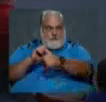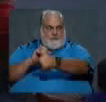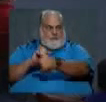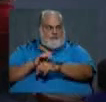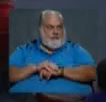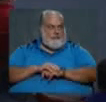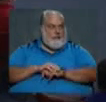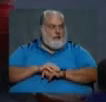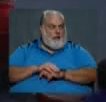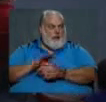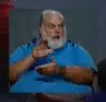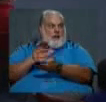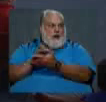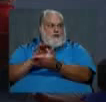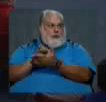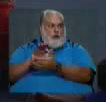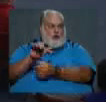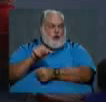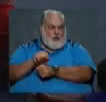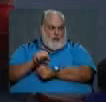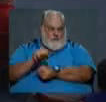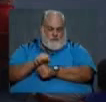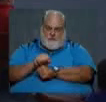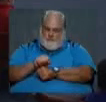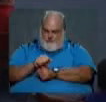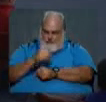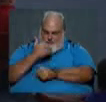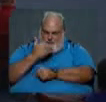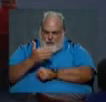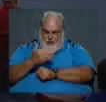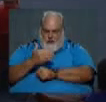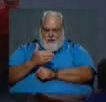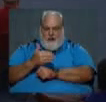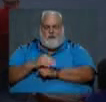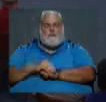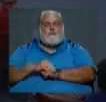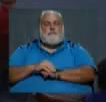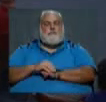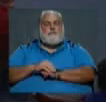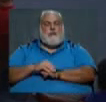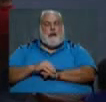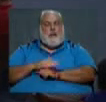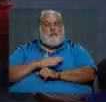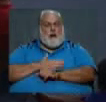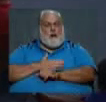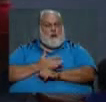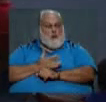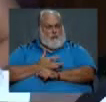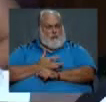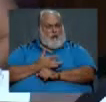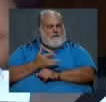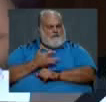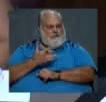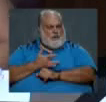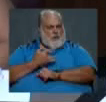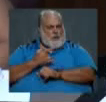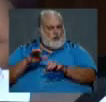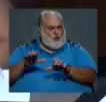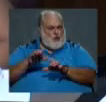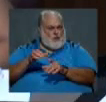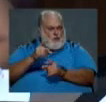Well, I applaud your efforts. Thank you. And I feel in my heart that you're trying to do the right